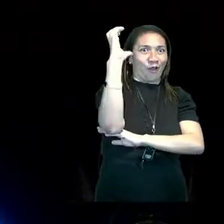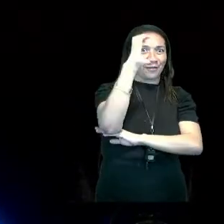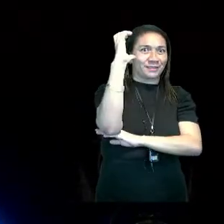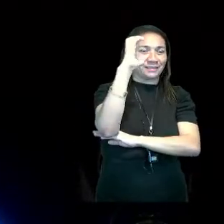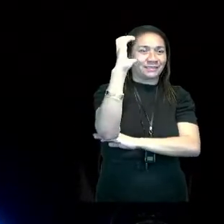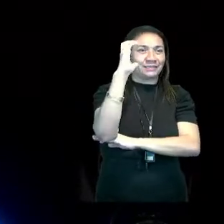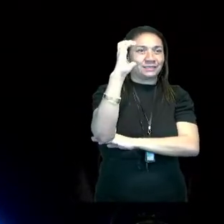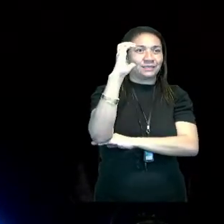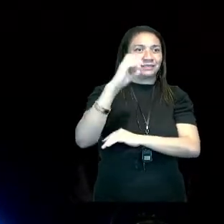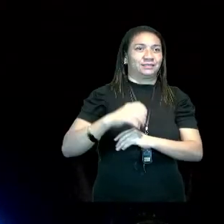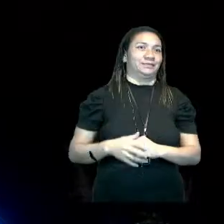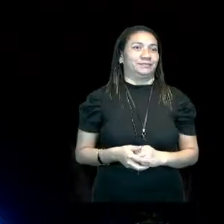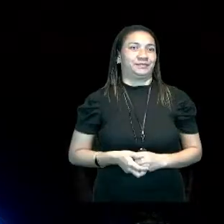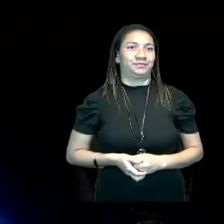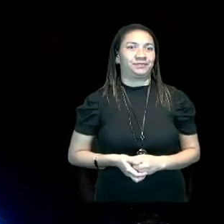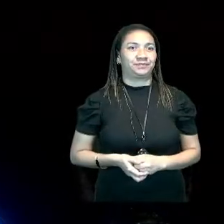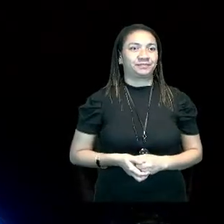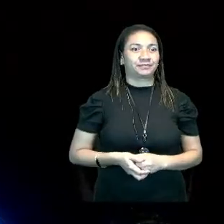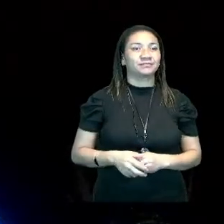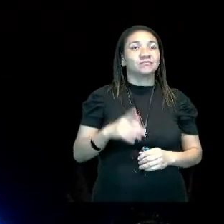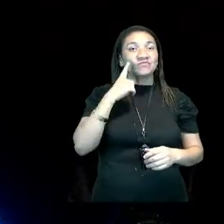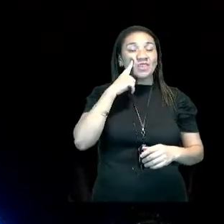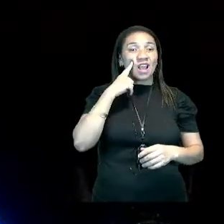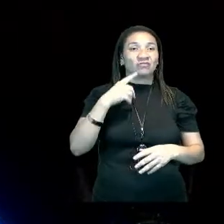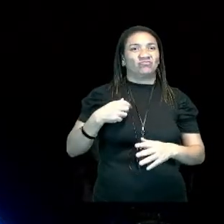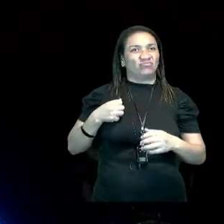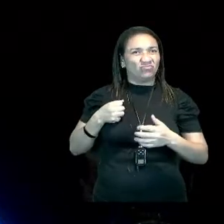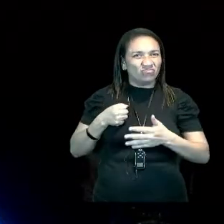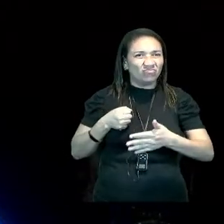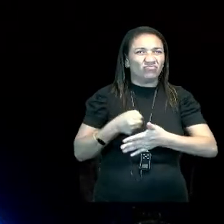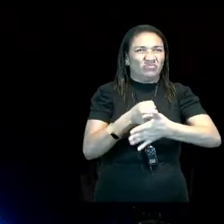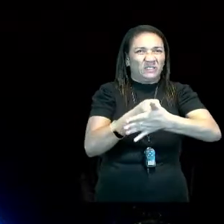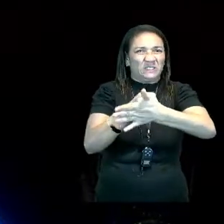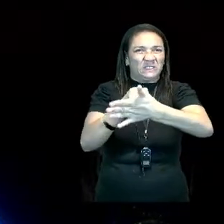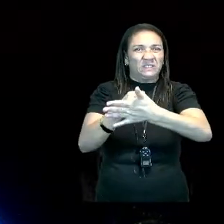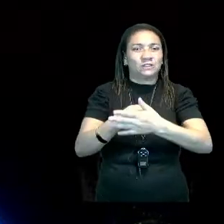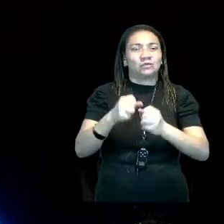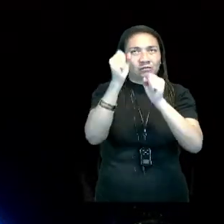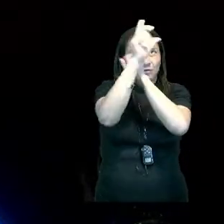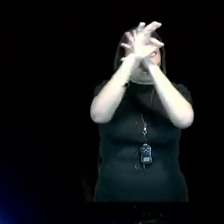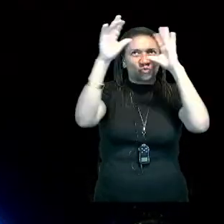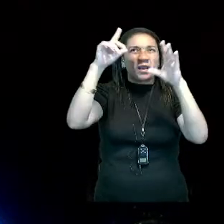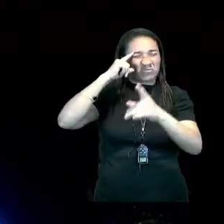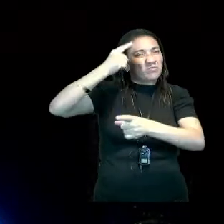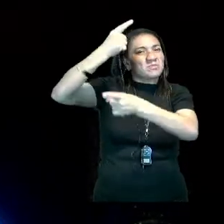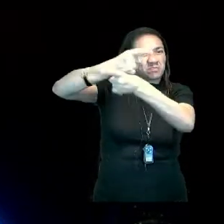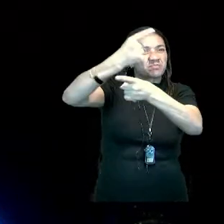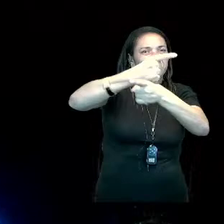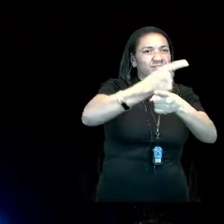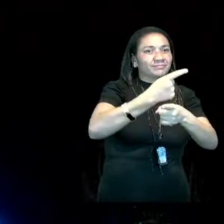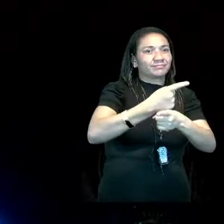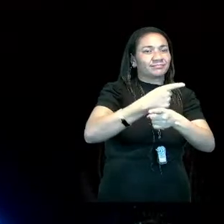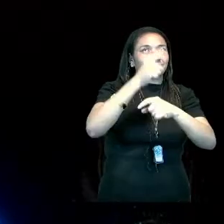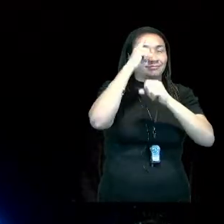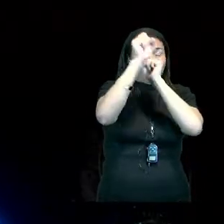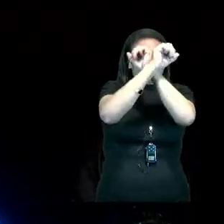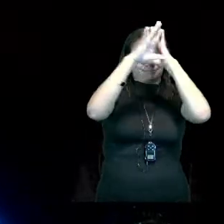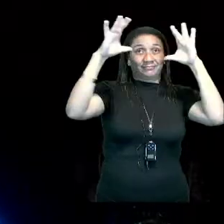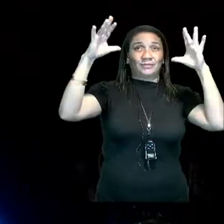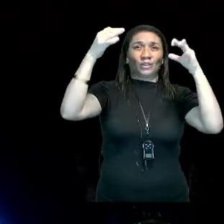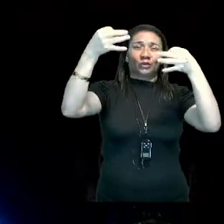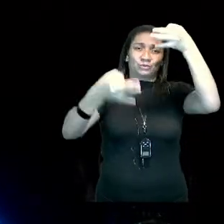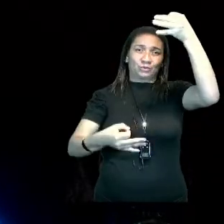in defense of our collective dreams of a world of justice, equality, and